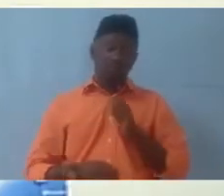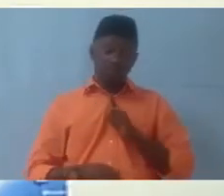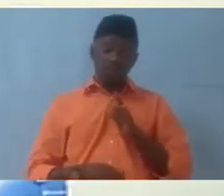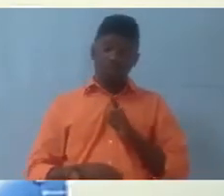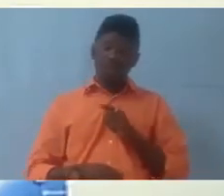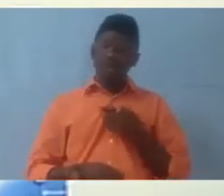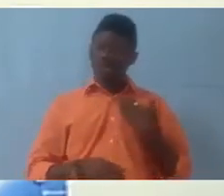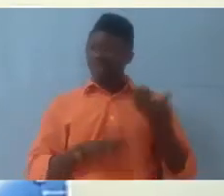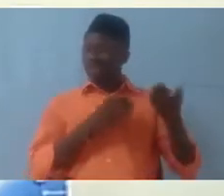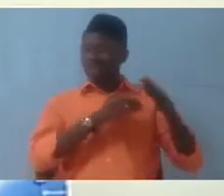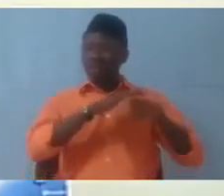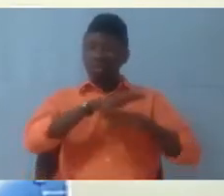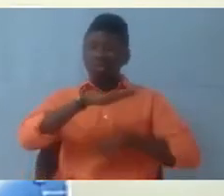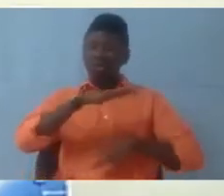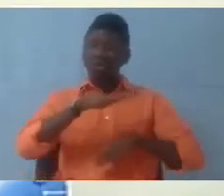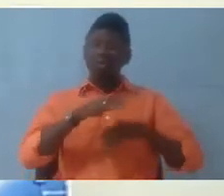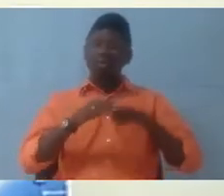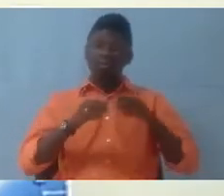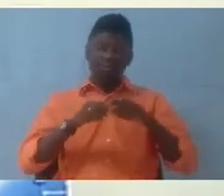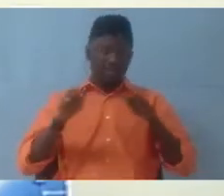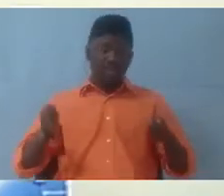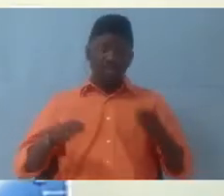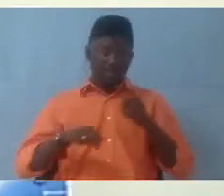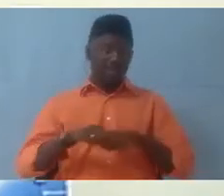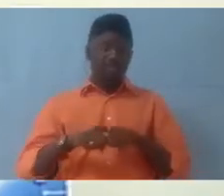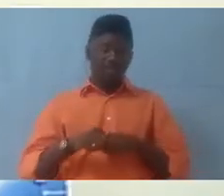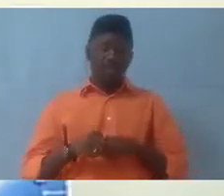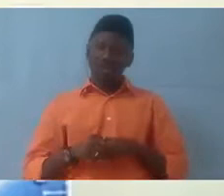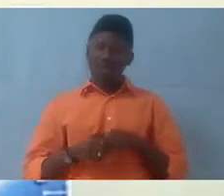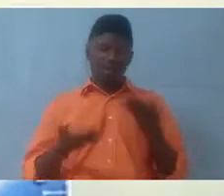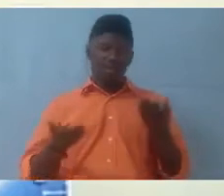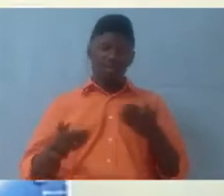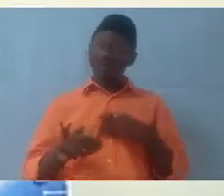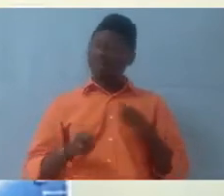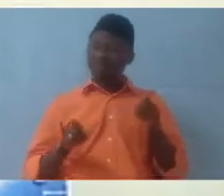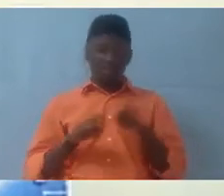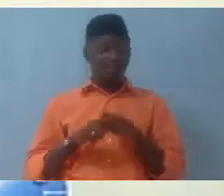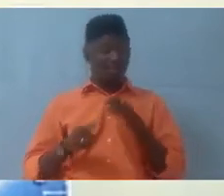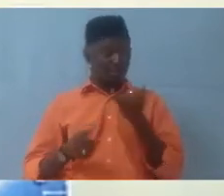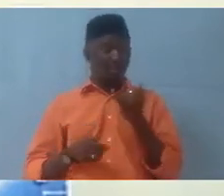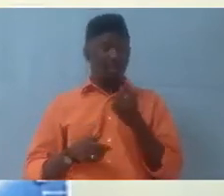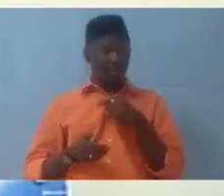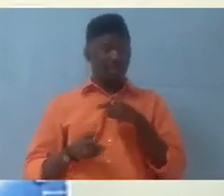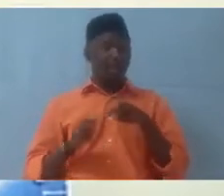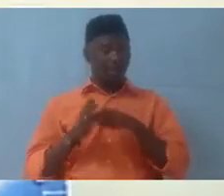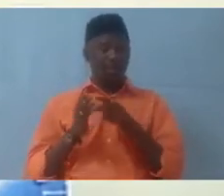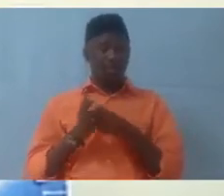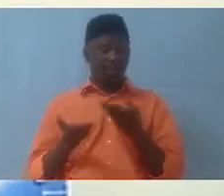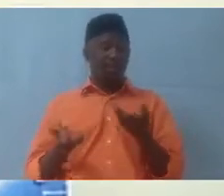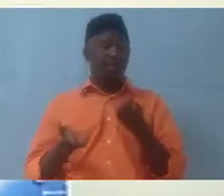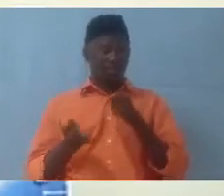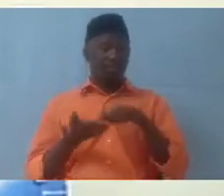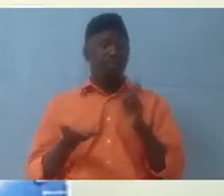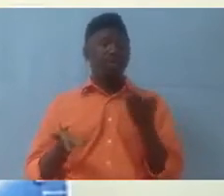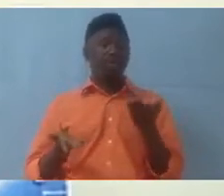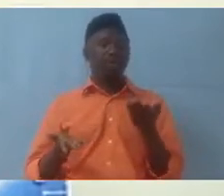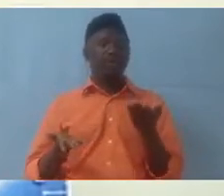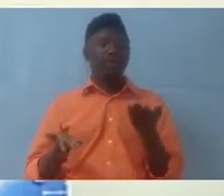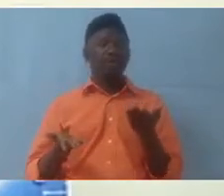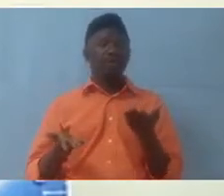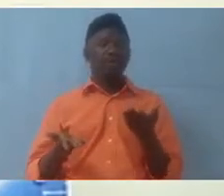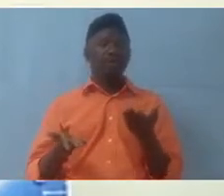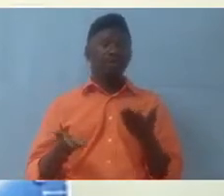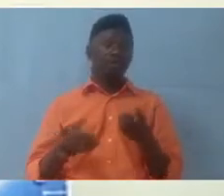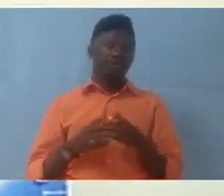lower bench at the time, that was exactly, you're very correct. Waaw kon na non la yow way fekke ci ñun magistrate yi nekkon ci suu mom loolu li